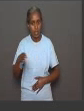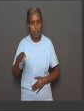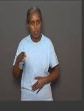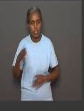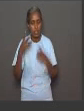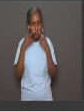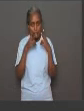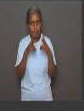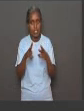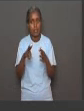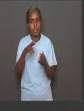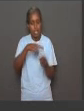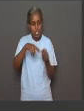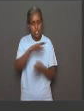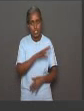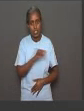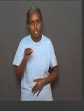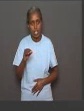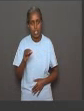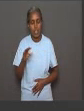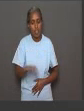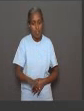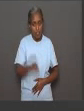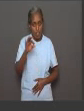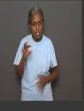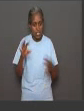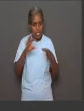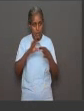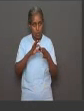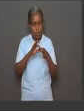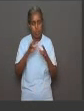region and find the corner points.